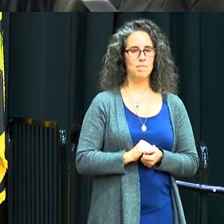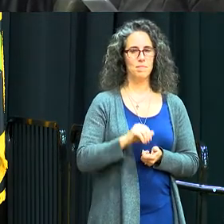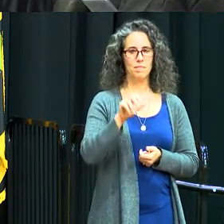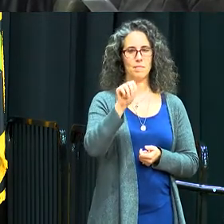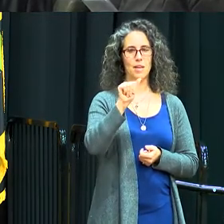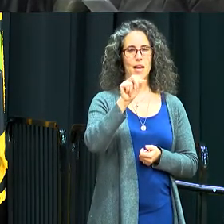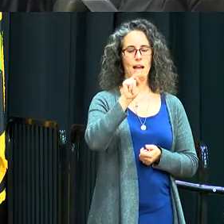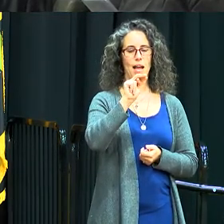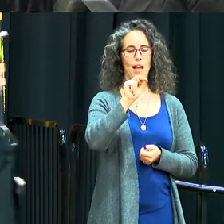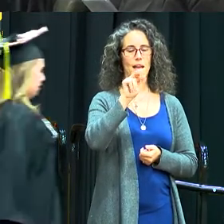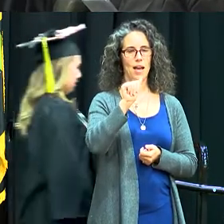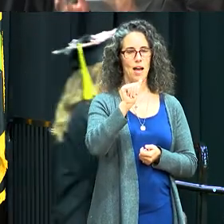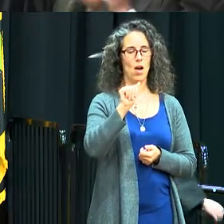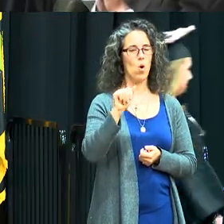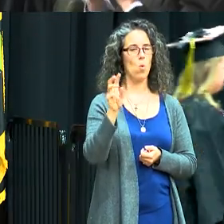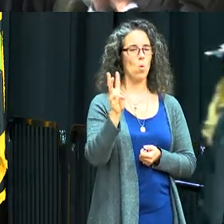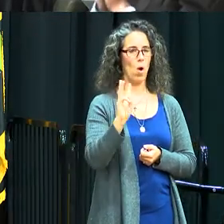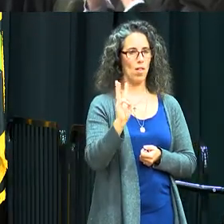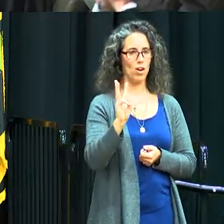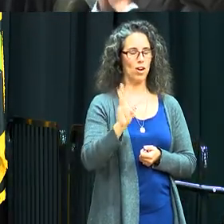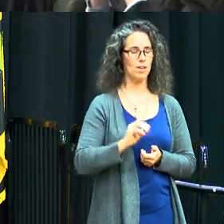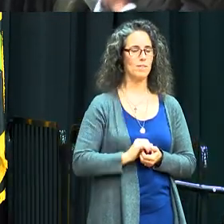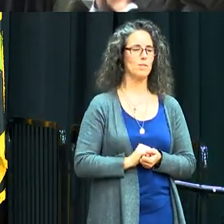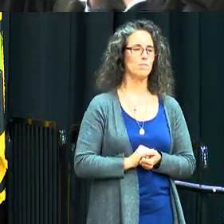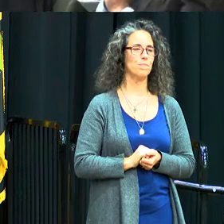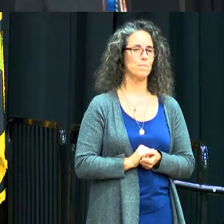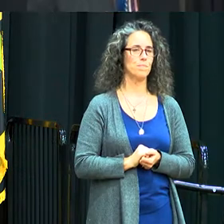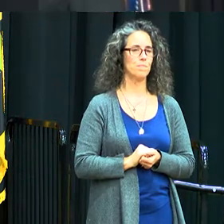Anna Constance Waller.